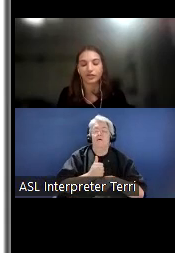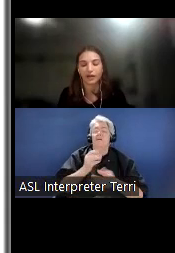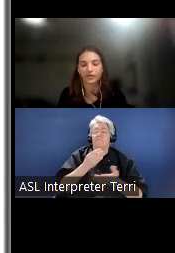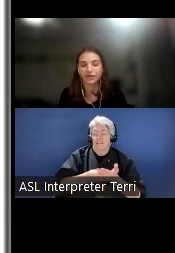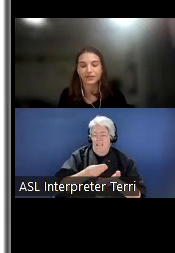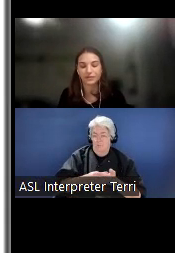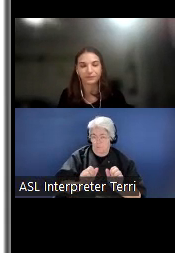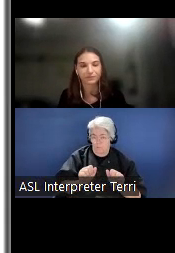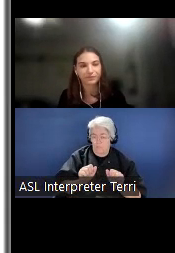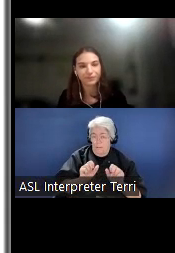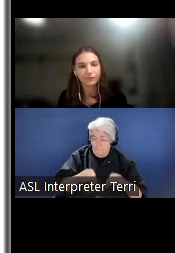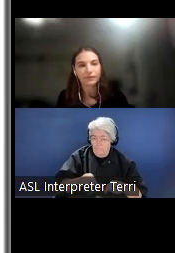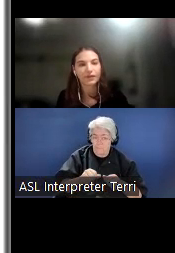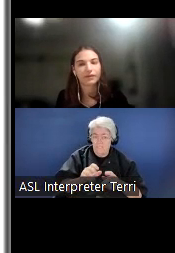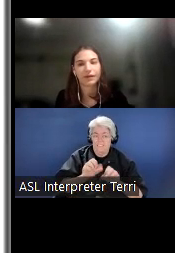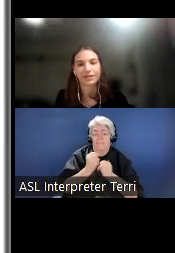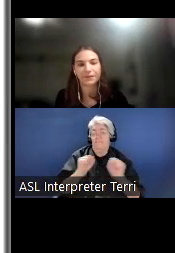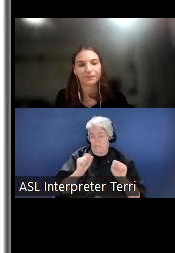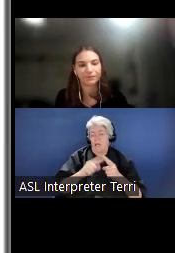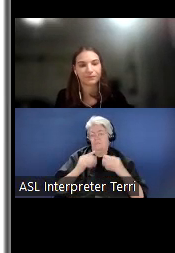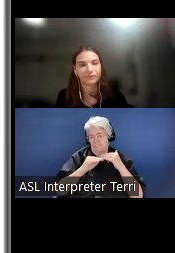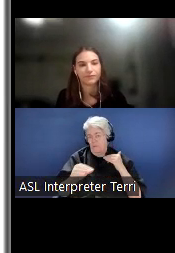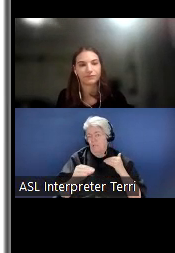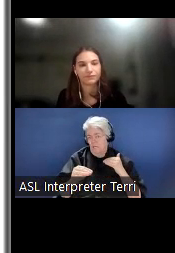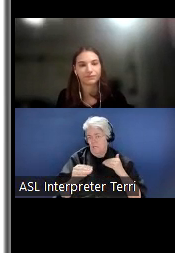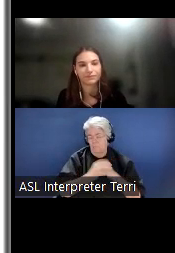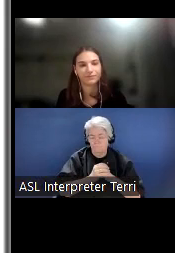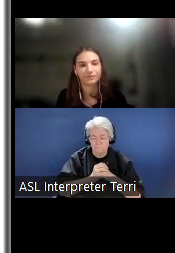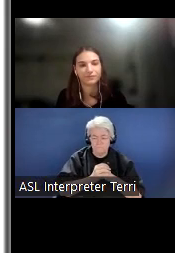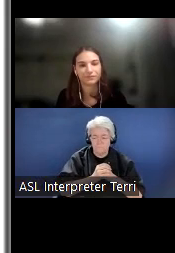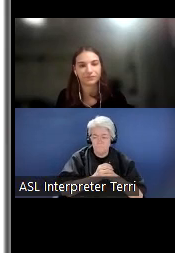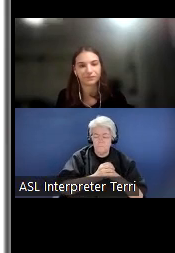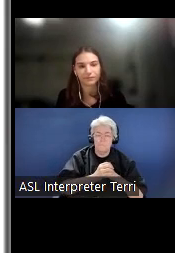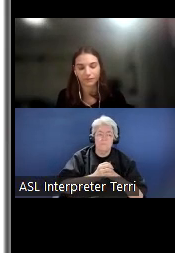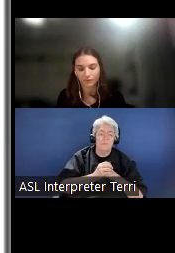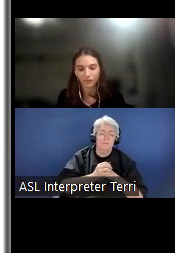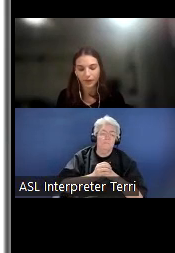facing economic challenges. Next slide.